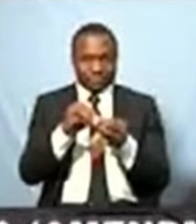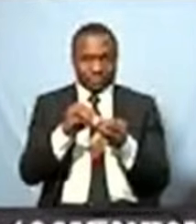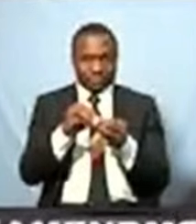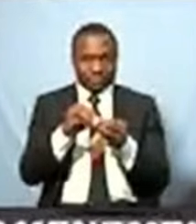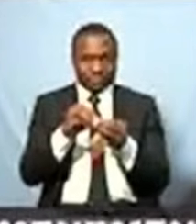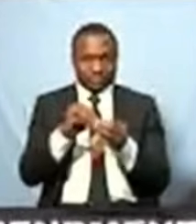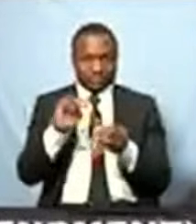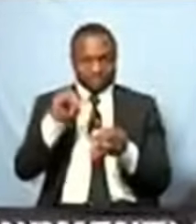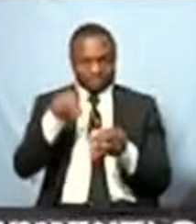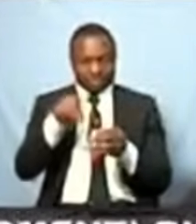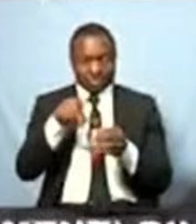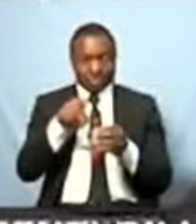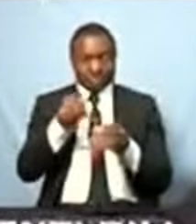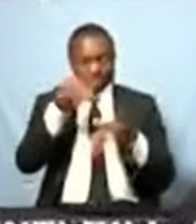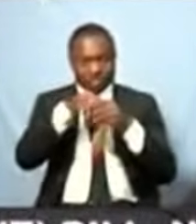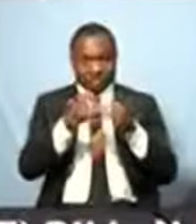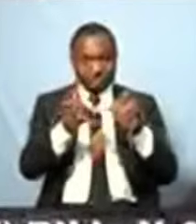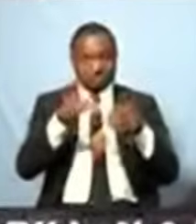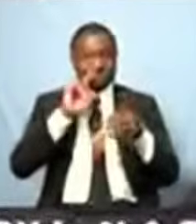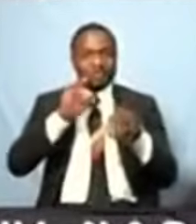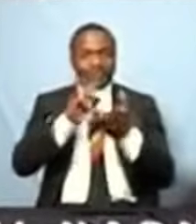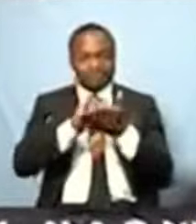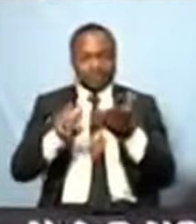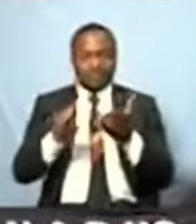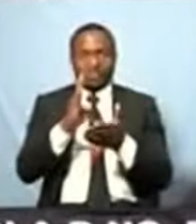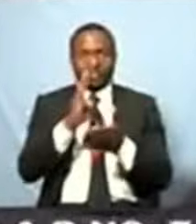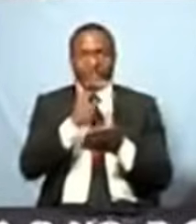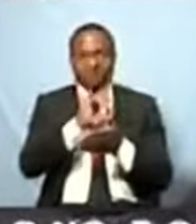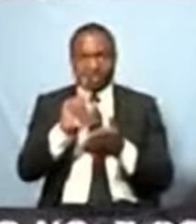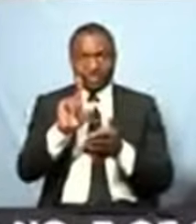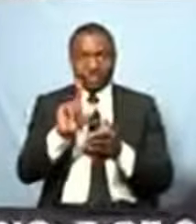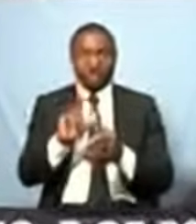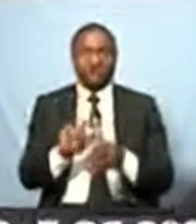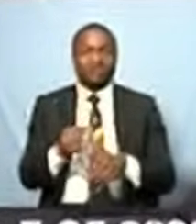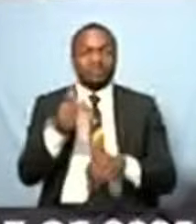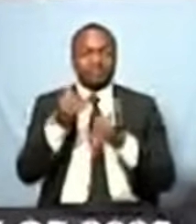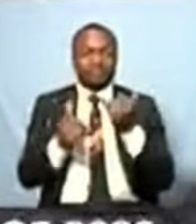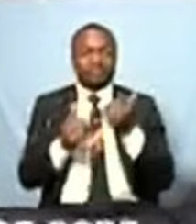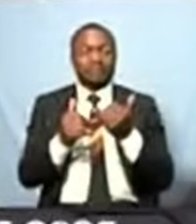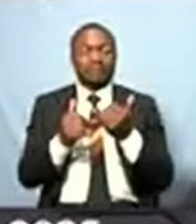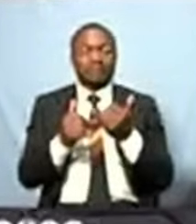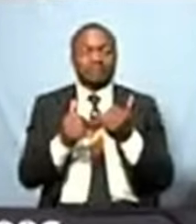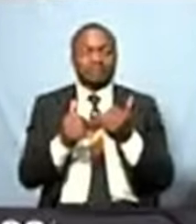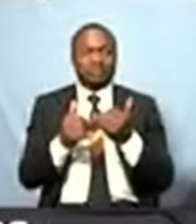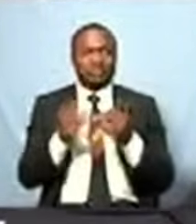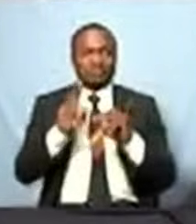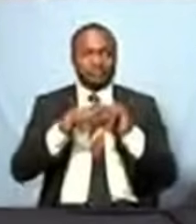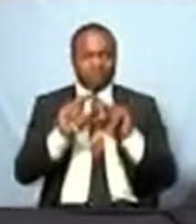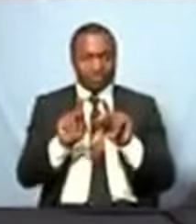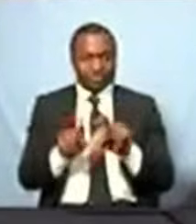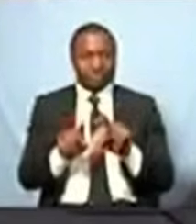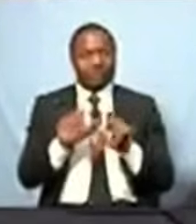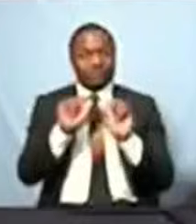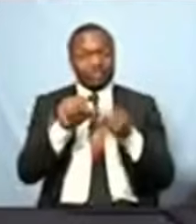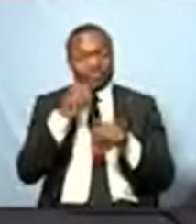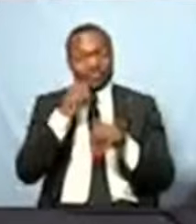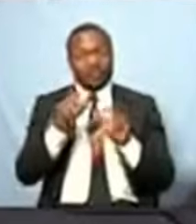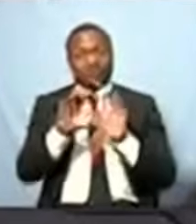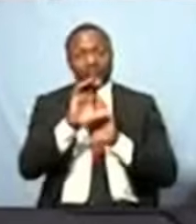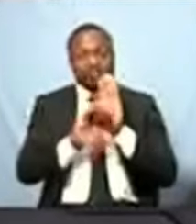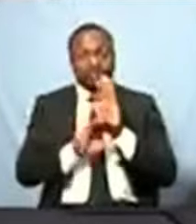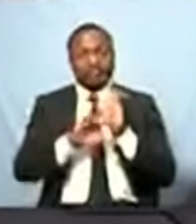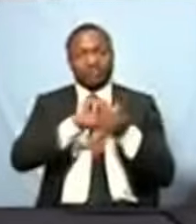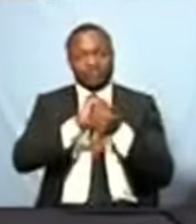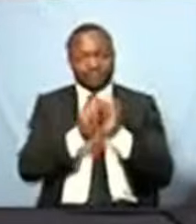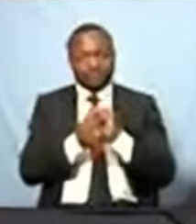councils should be dropped from the bill. In conclusion, Chairperson, let me say that constitutional amendments